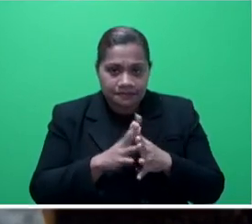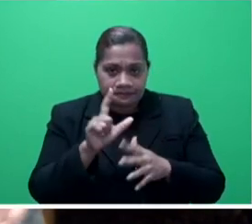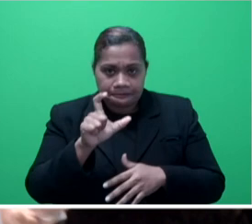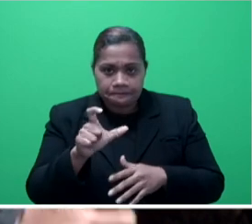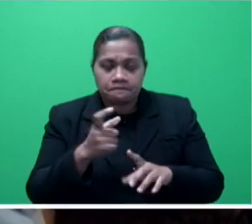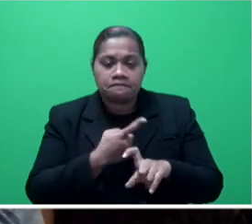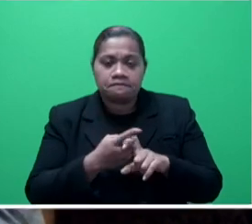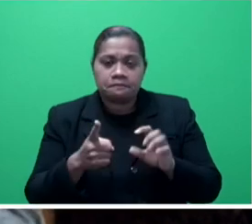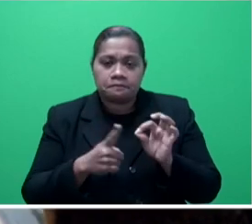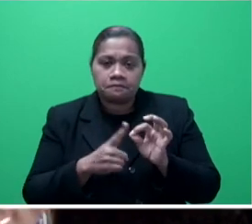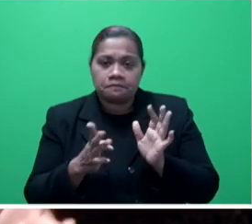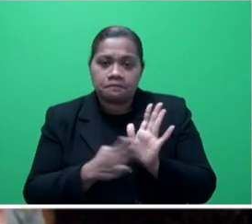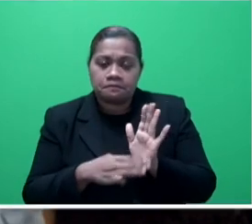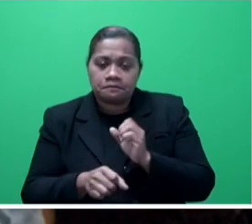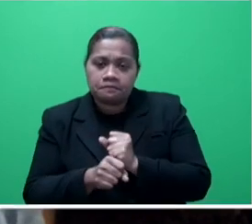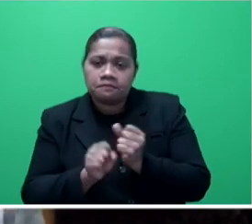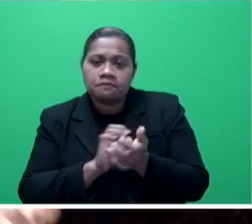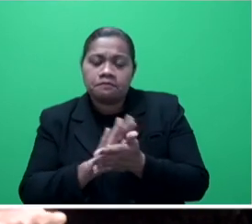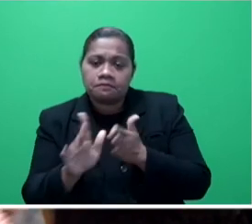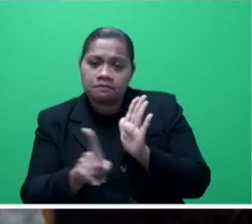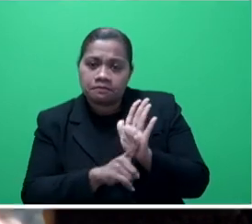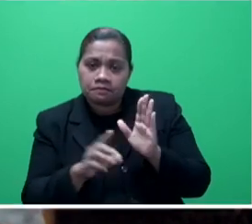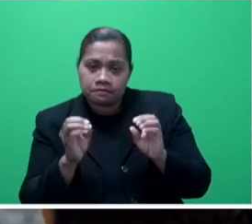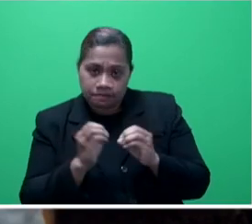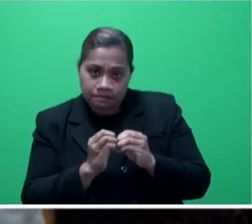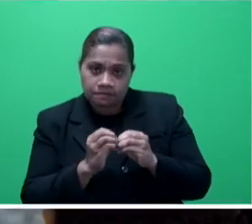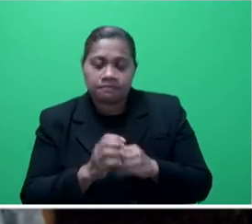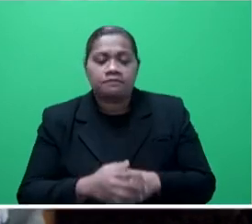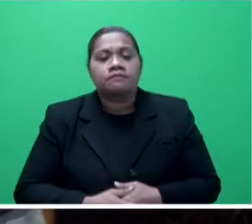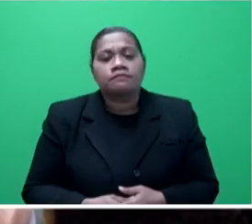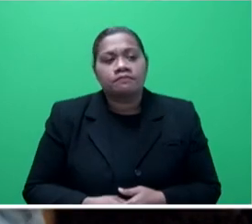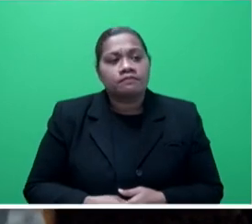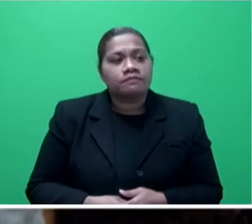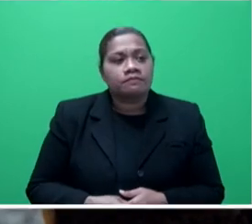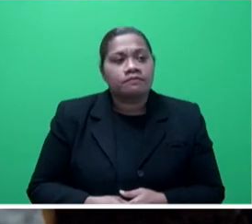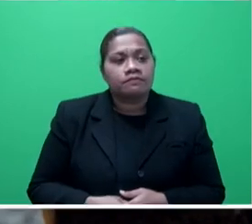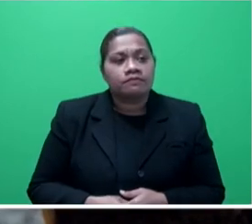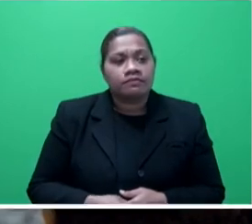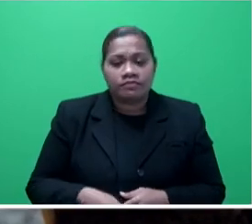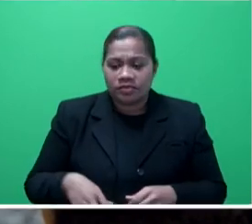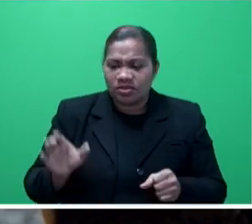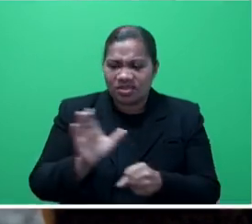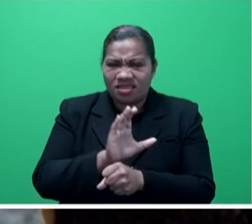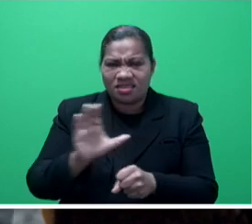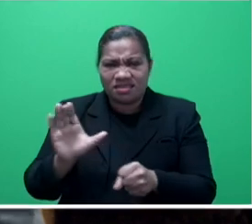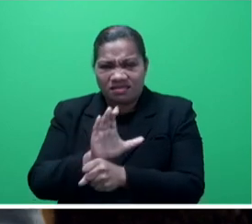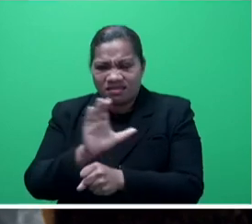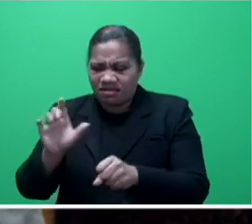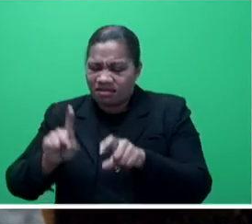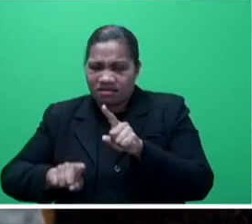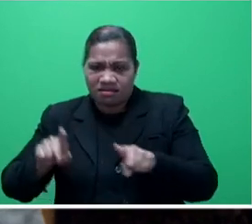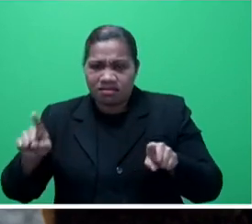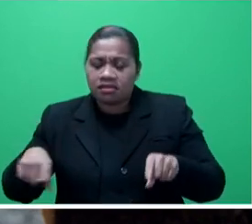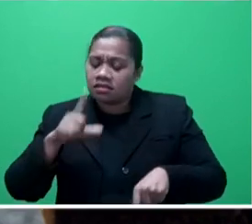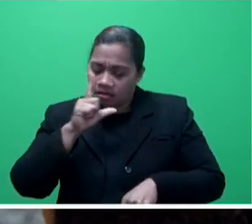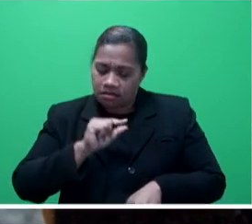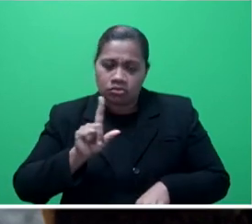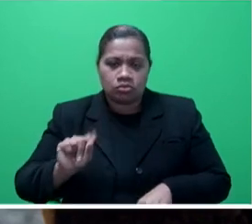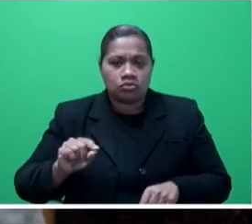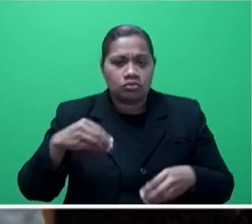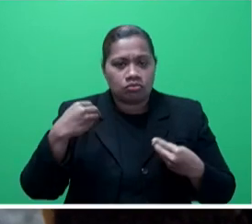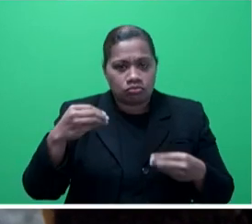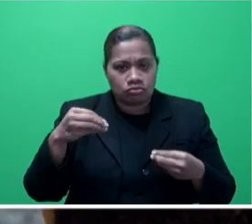KPMG, HLB are all certified accounting firms that can carry out the audit work. And Mr. Speaker,